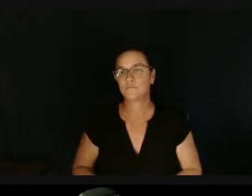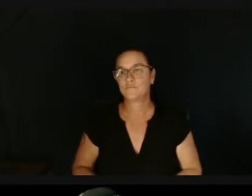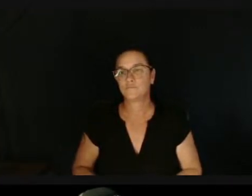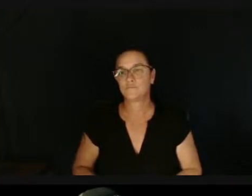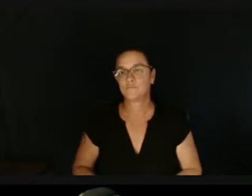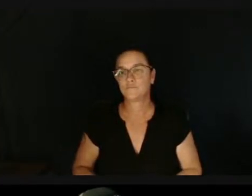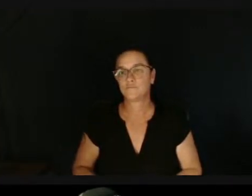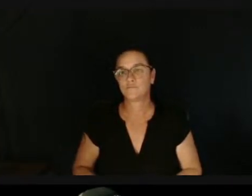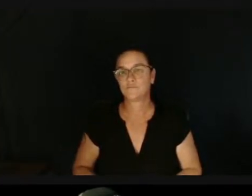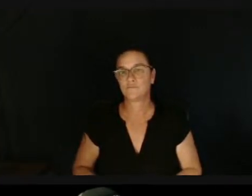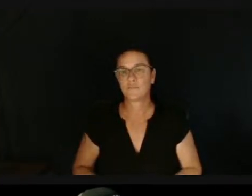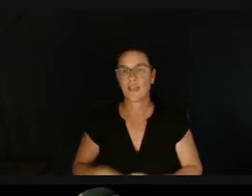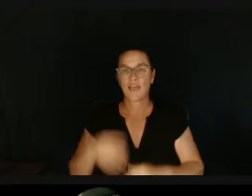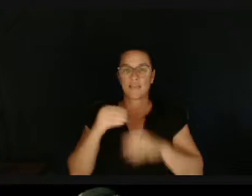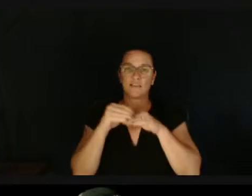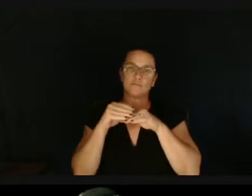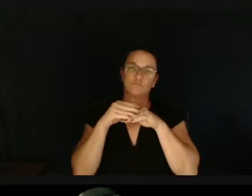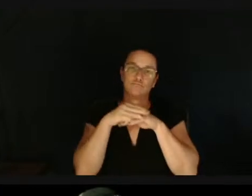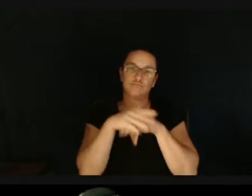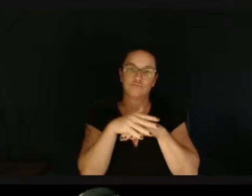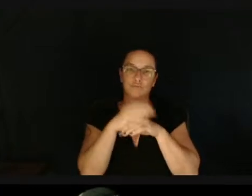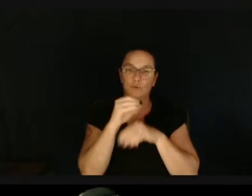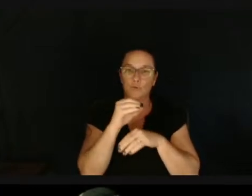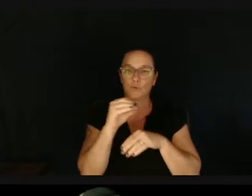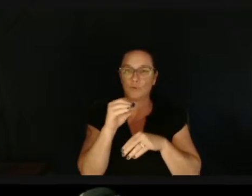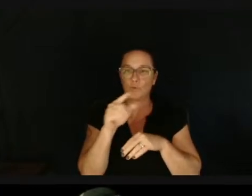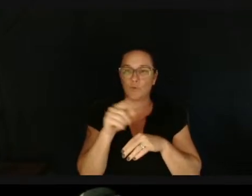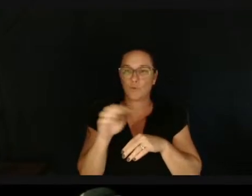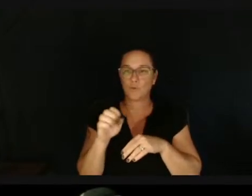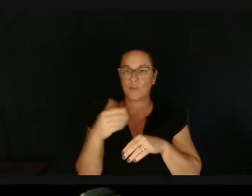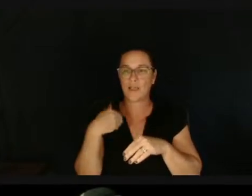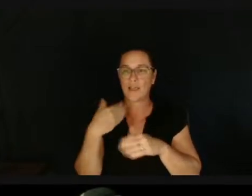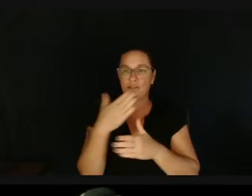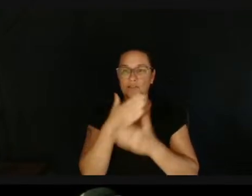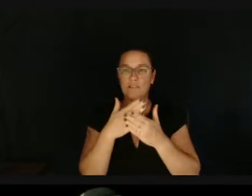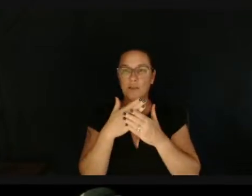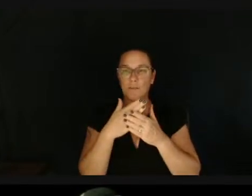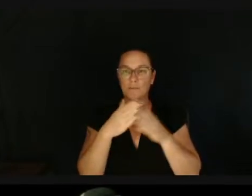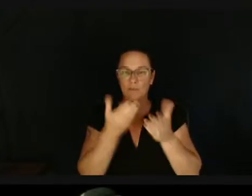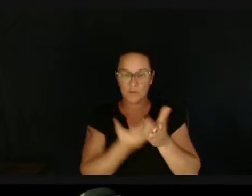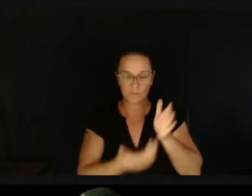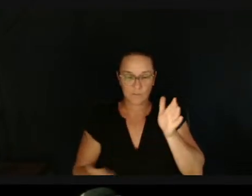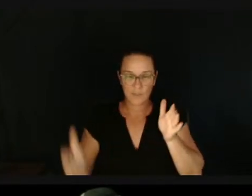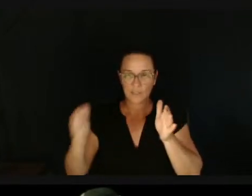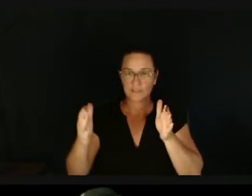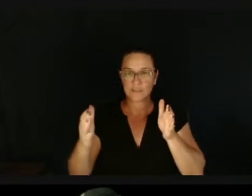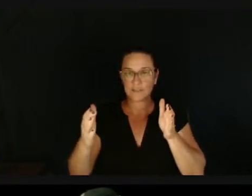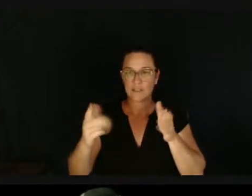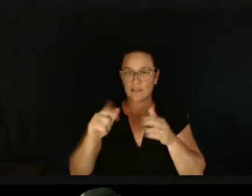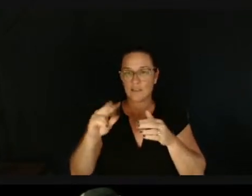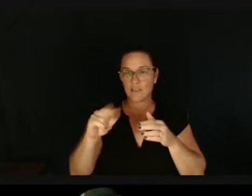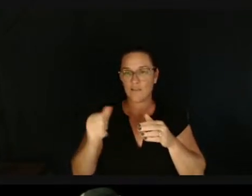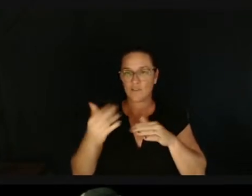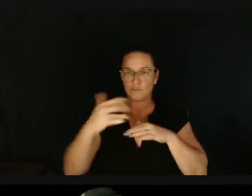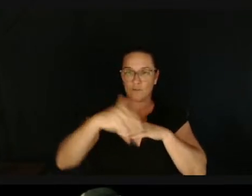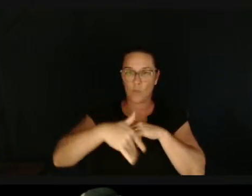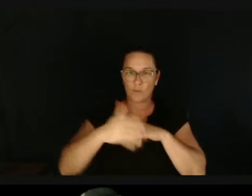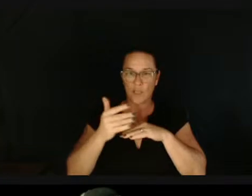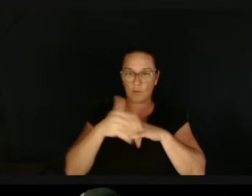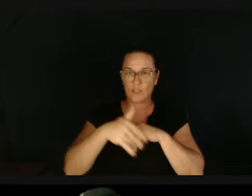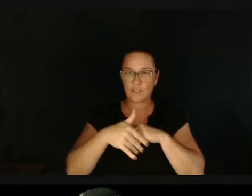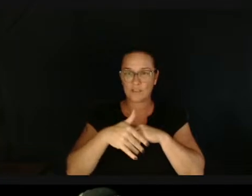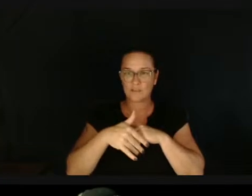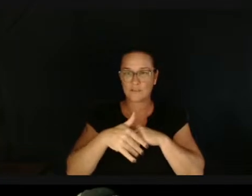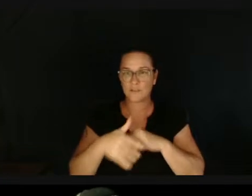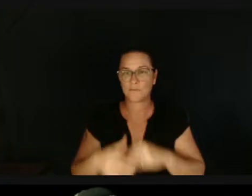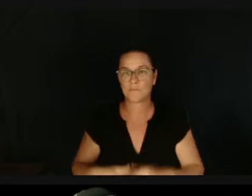Another breakout from the ooze over there. Looks like there's some pits right there. Lava's filling into these pits. And here's one